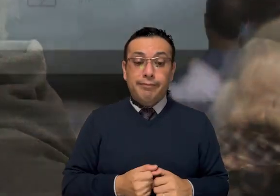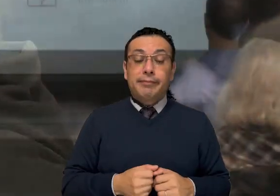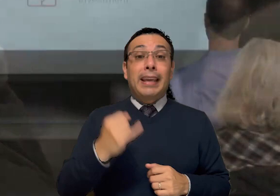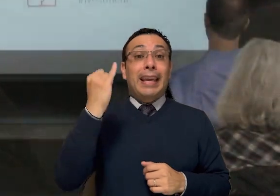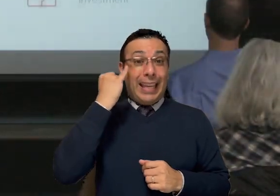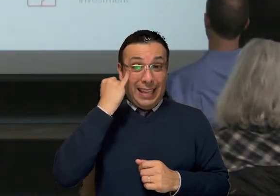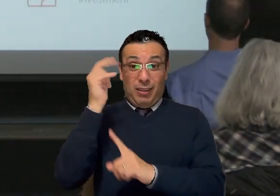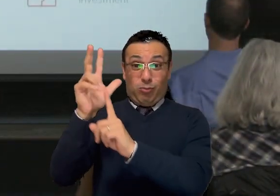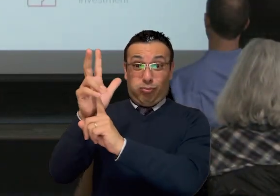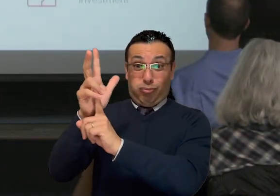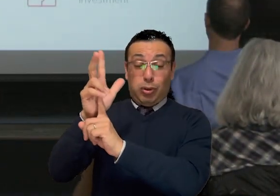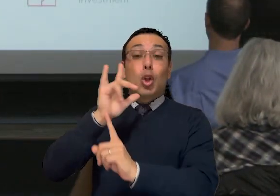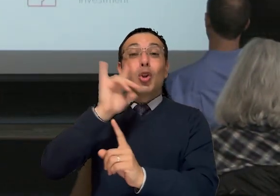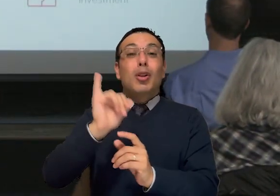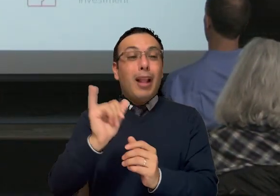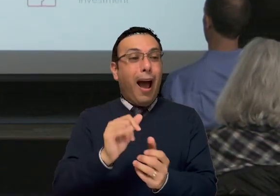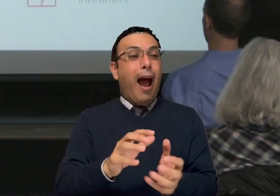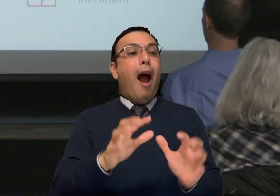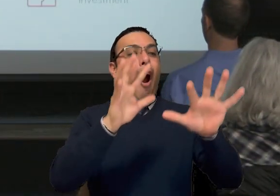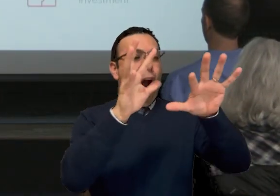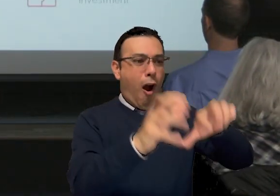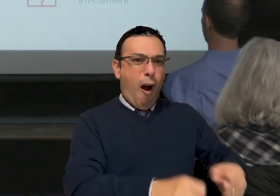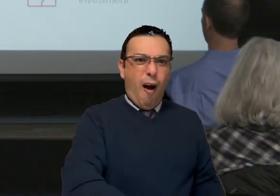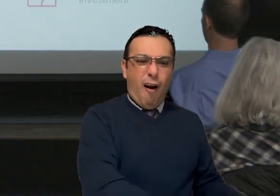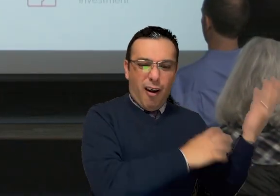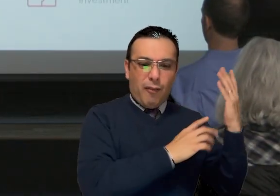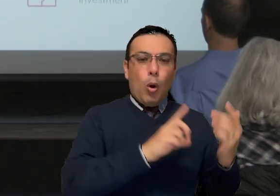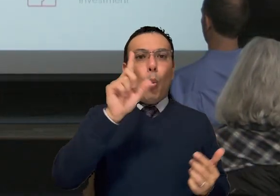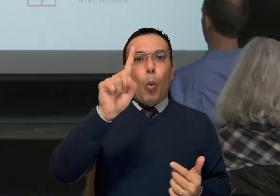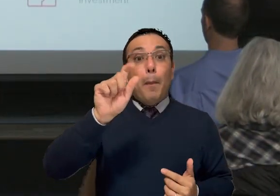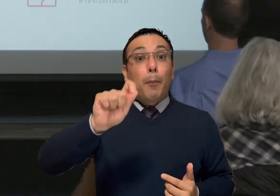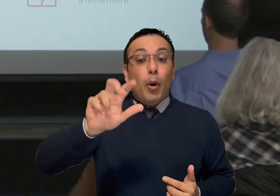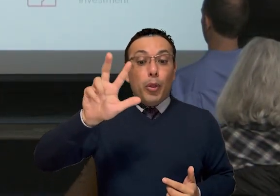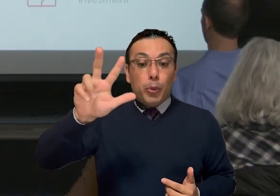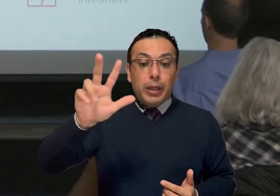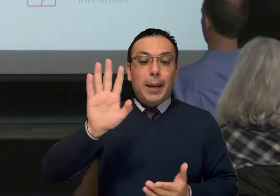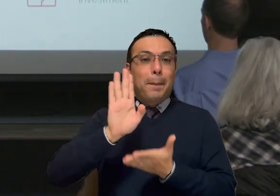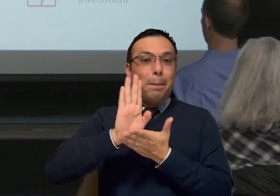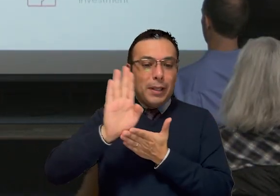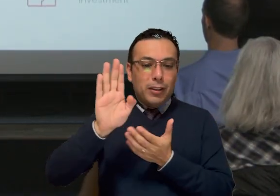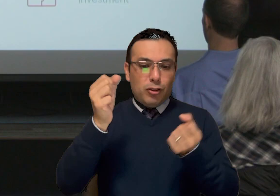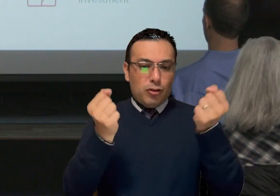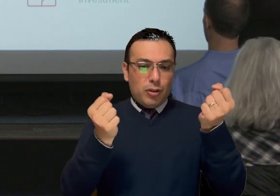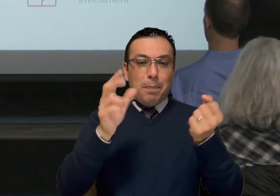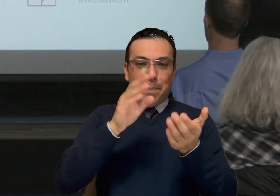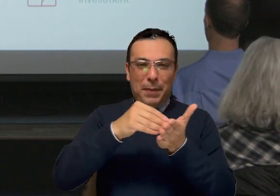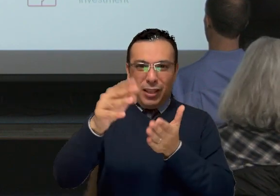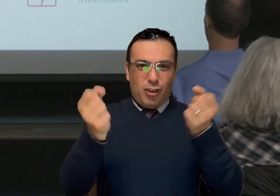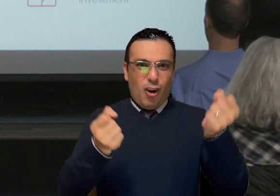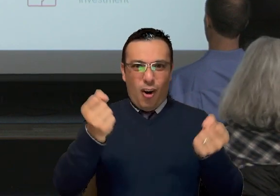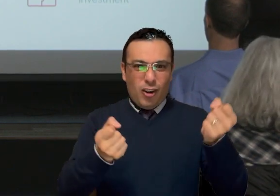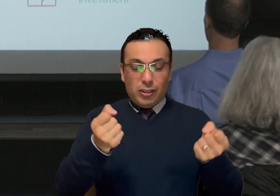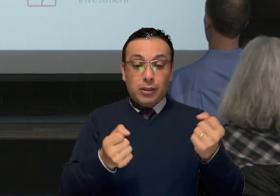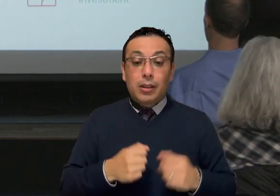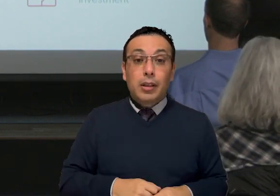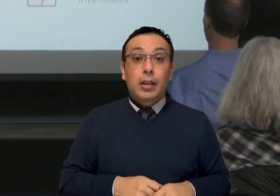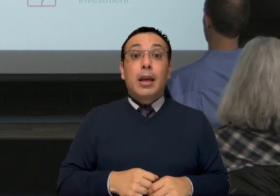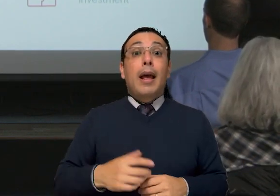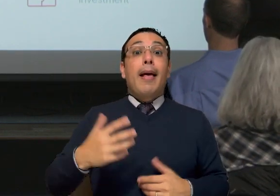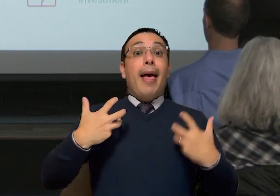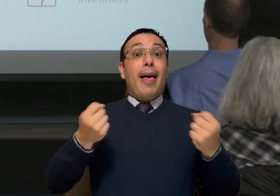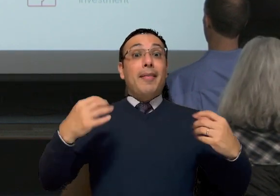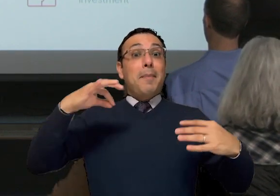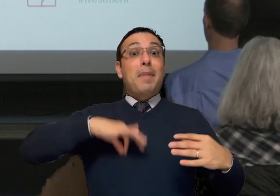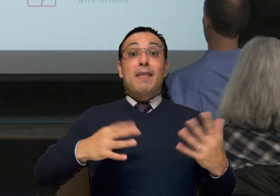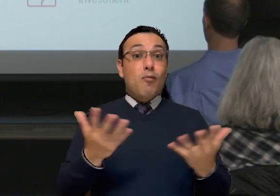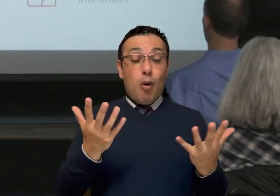of removing 1.3 million cars from the roads every year. It'll result in $2 billion in health benefits in the form